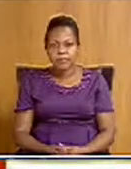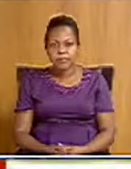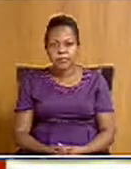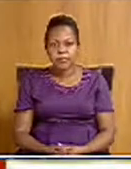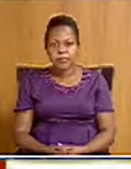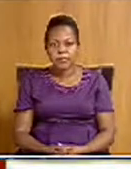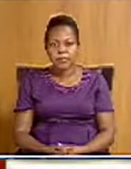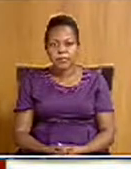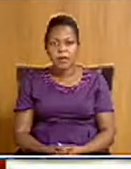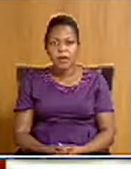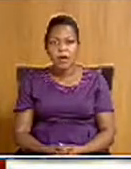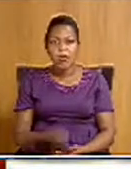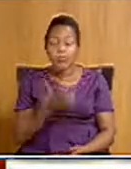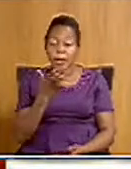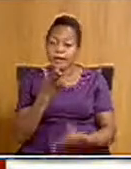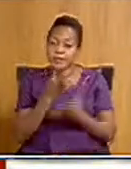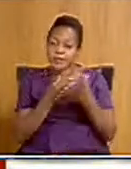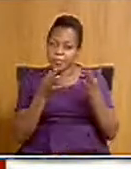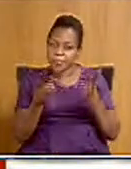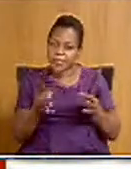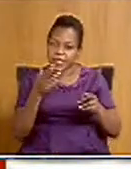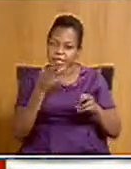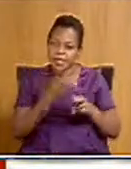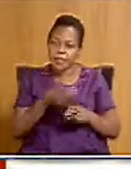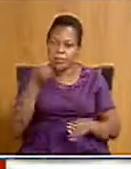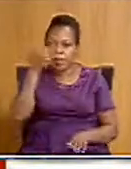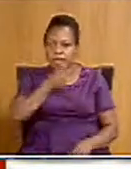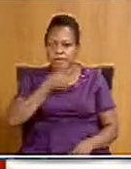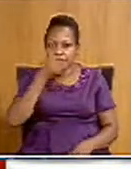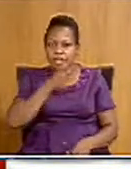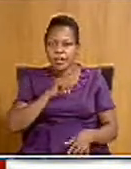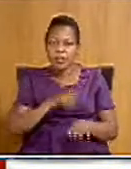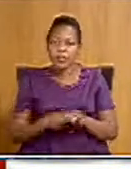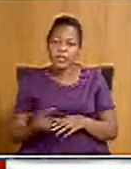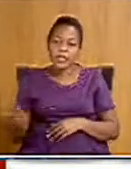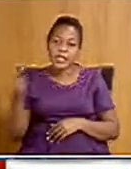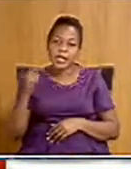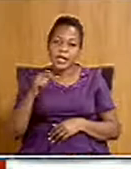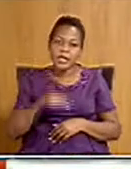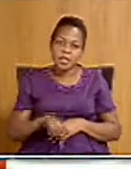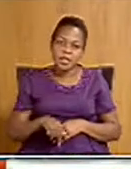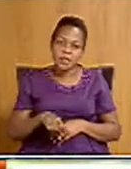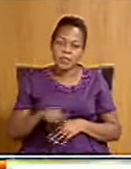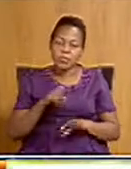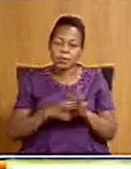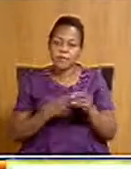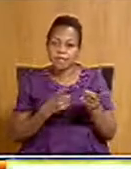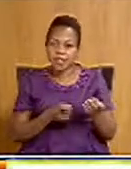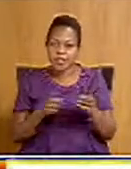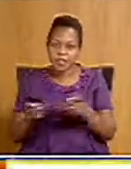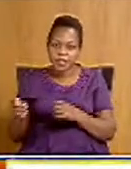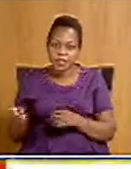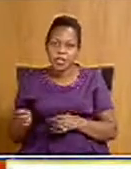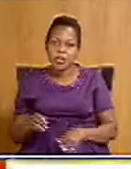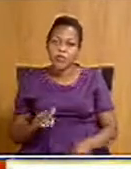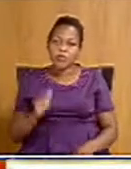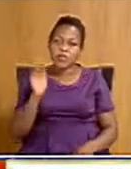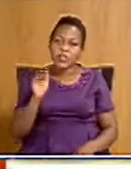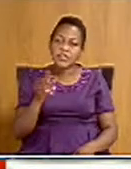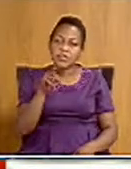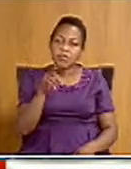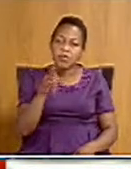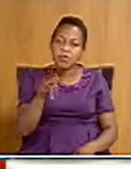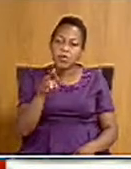Because there is something called Africa. When I came in the government in 19, when we were still fighting, are you pro-East or